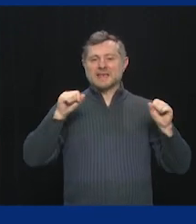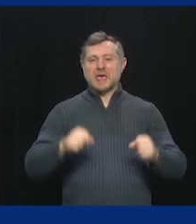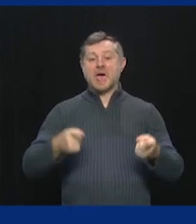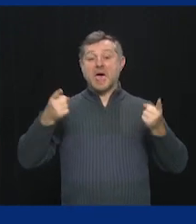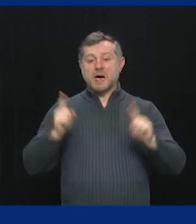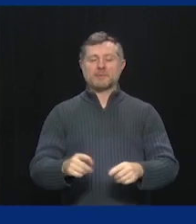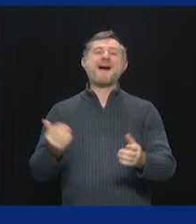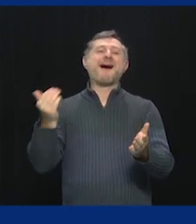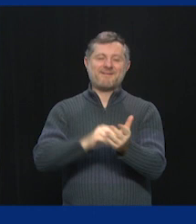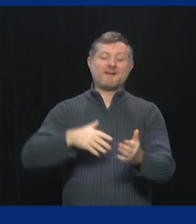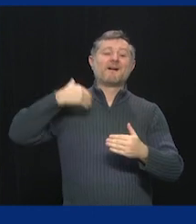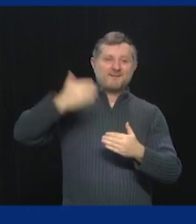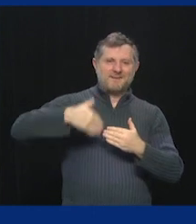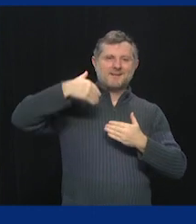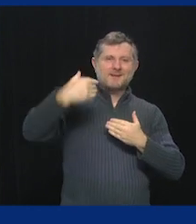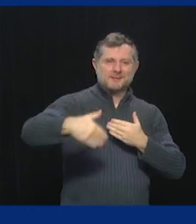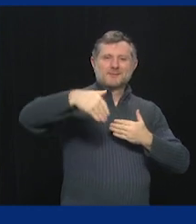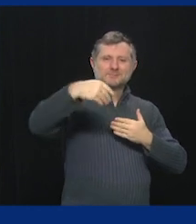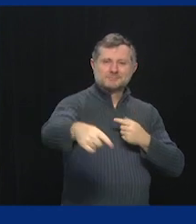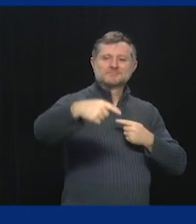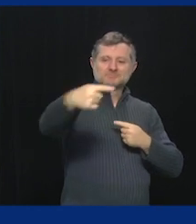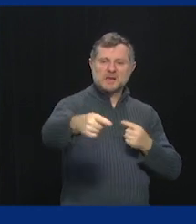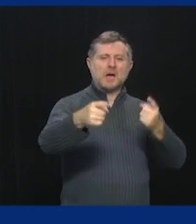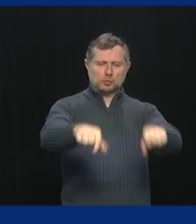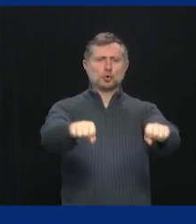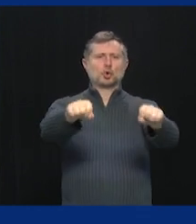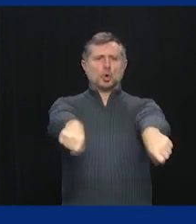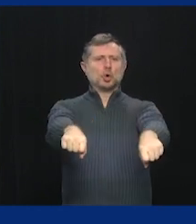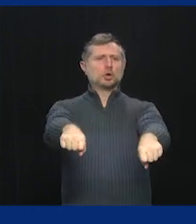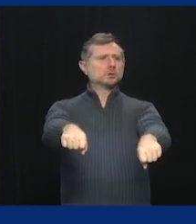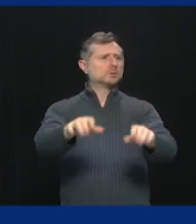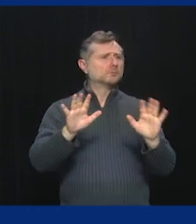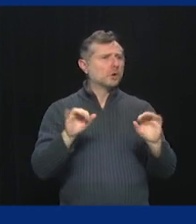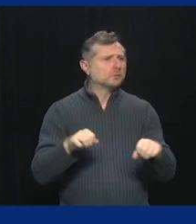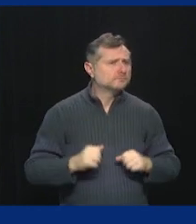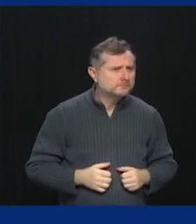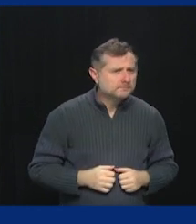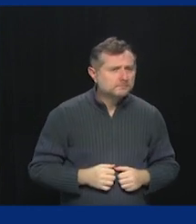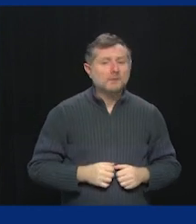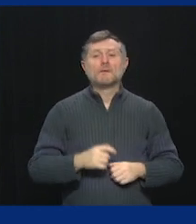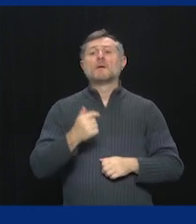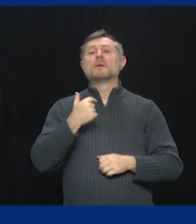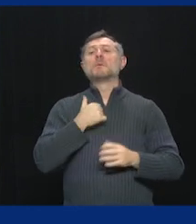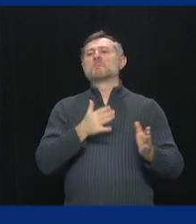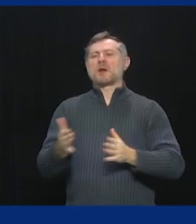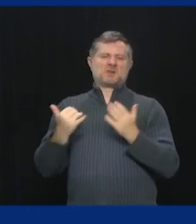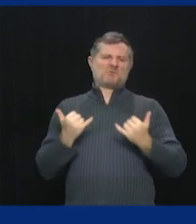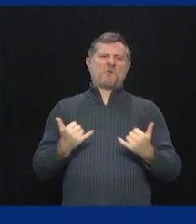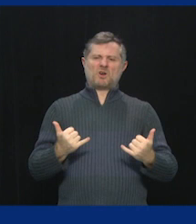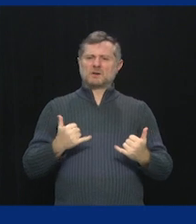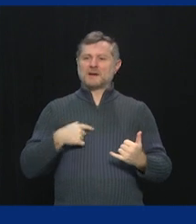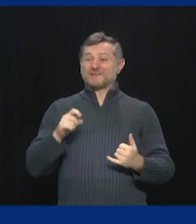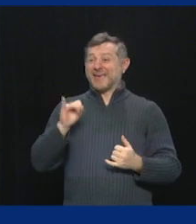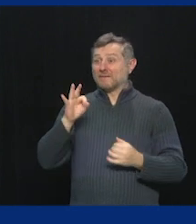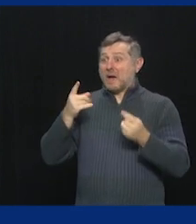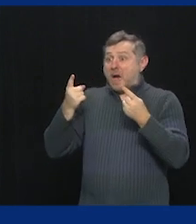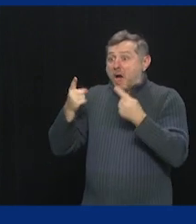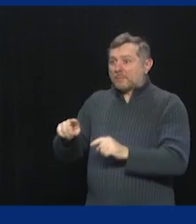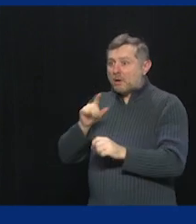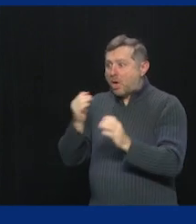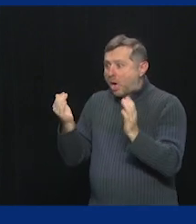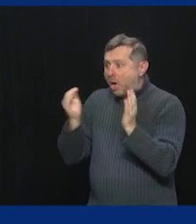days. Are we prepared for this to happen again in 10 more days? What steps can we